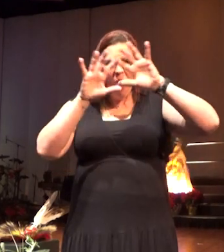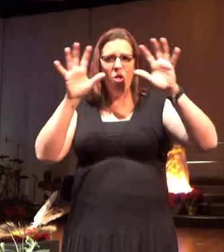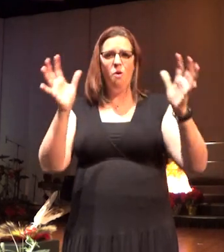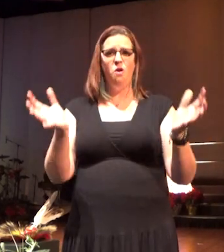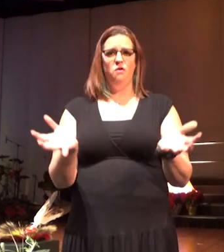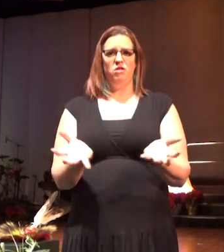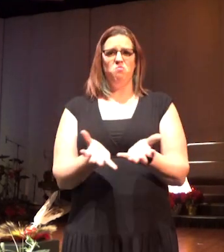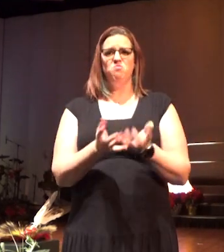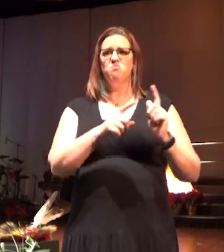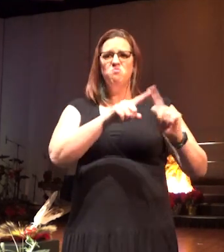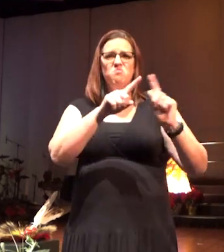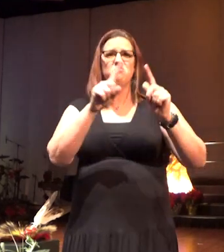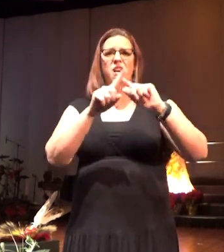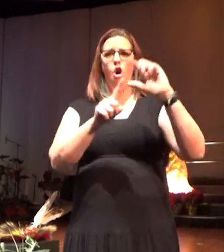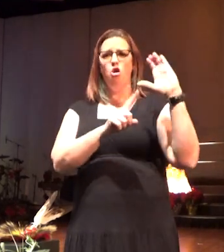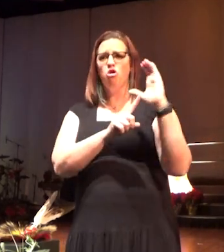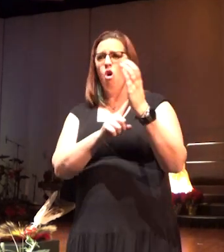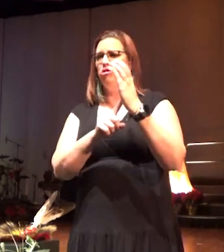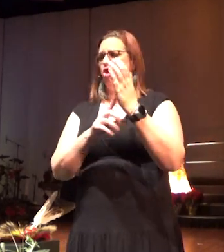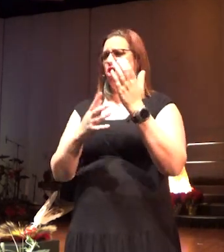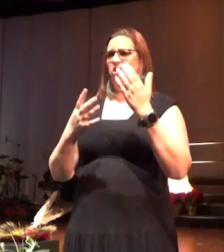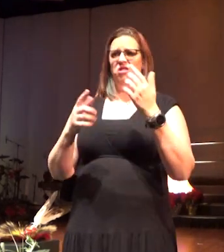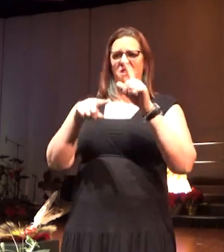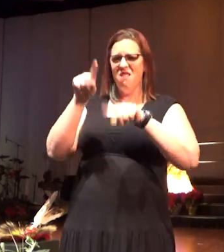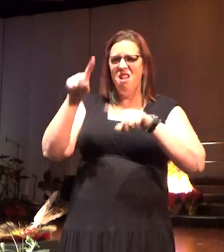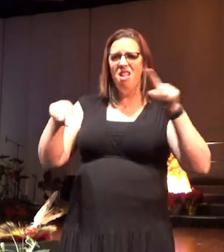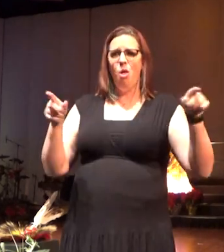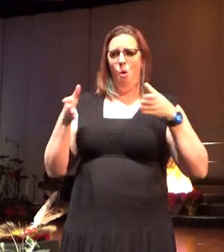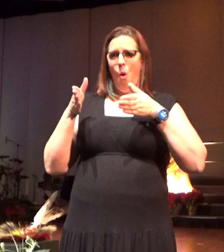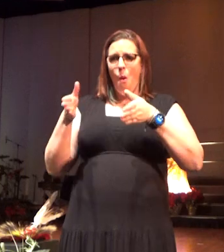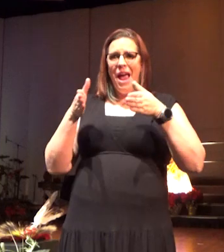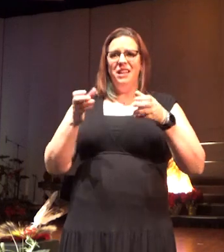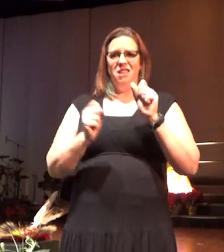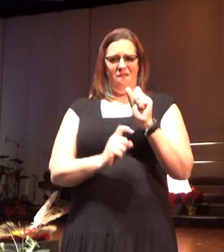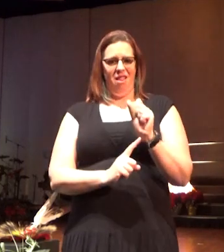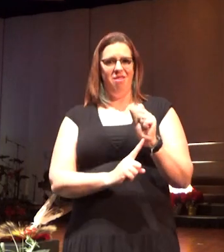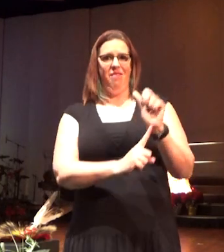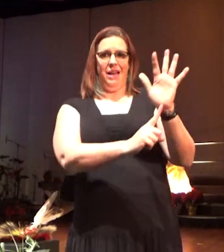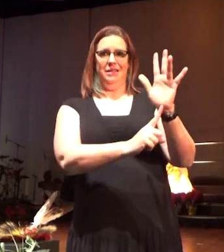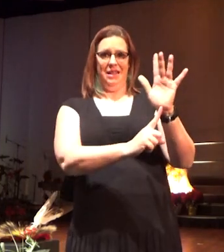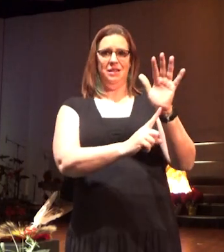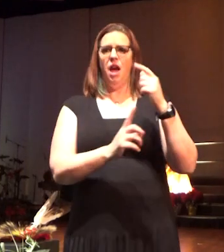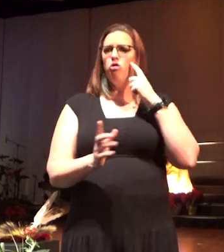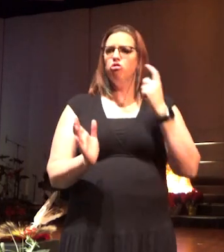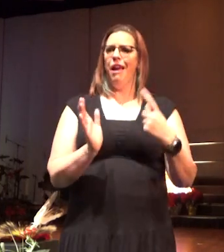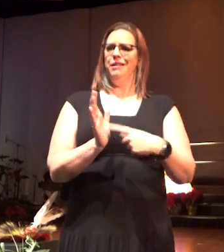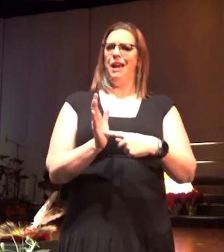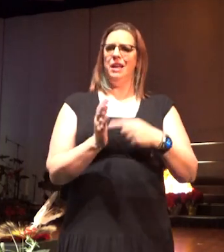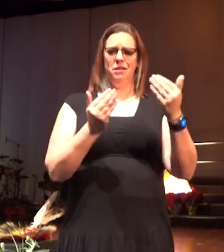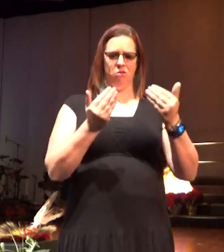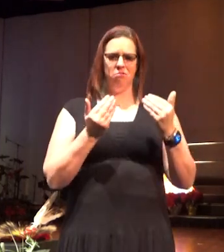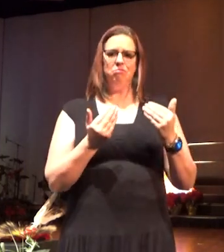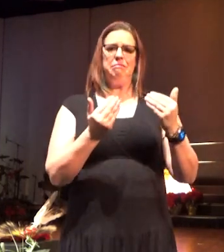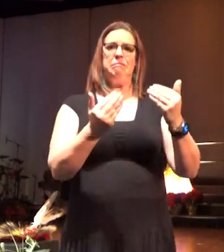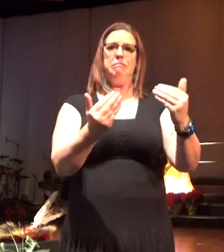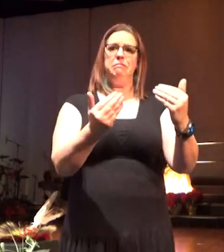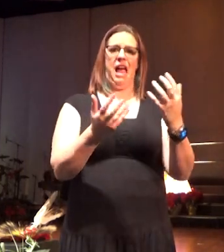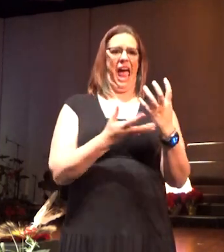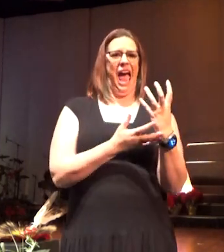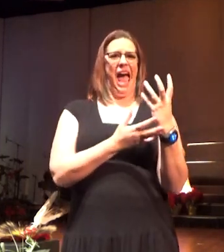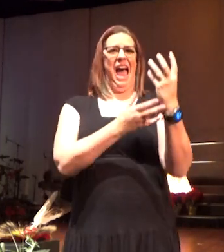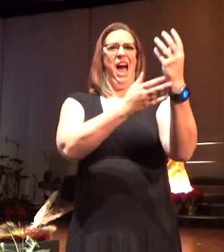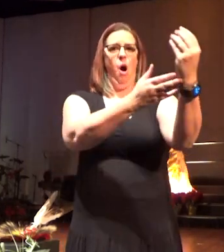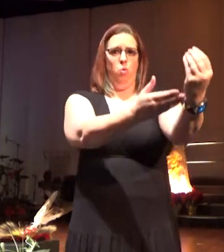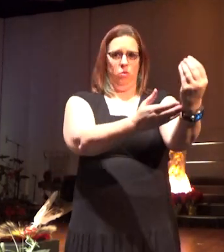planet. Different cultures have their ways of lighting the light and recognizing that they're moving towards the light